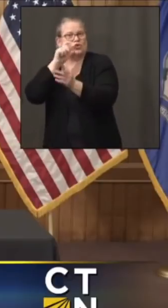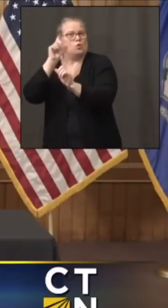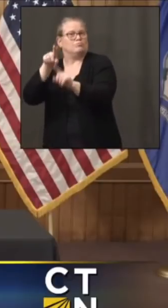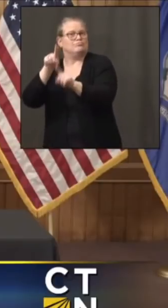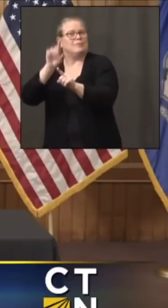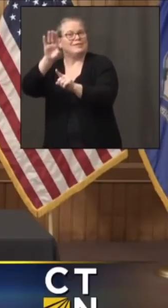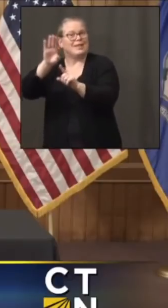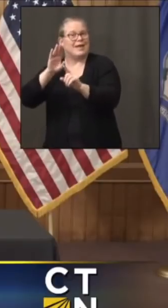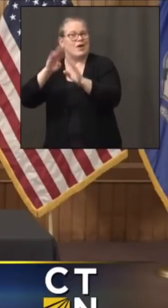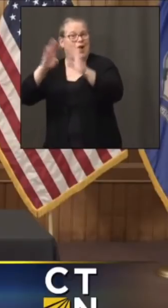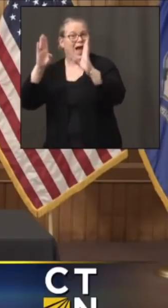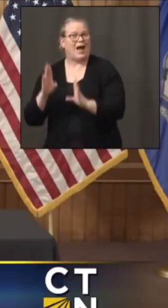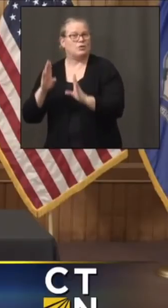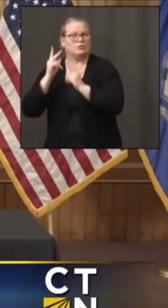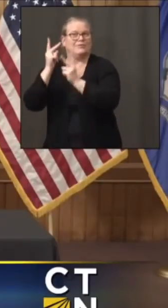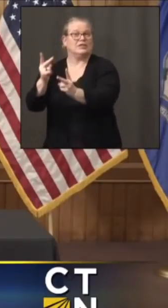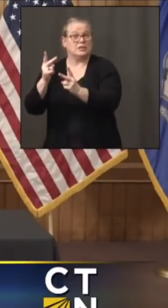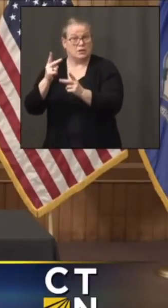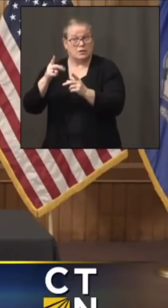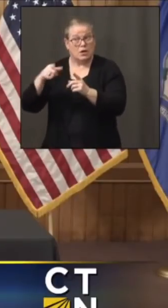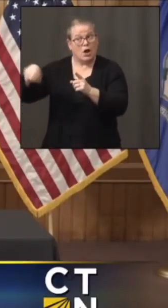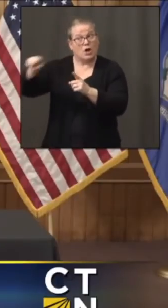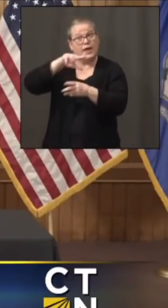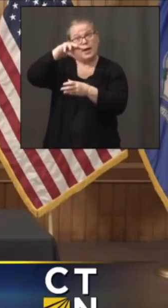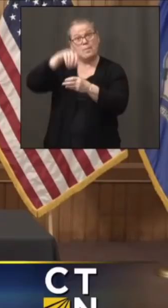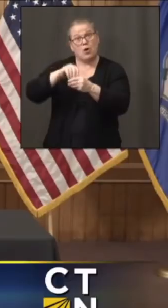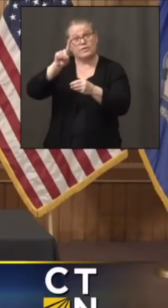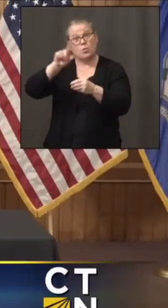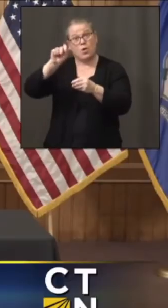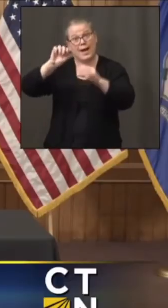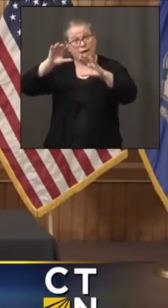if not, when will they kind of fall in the line?